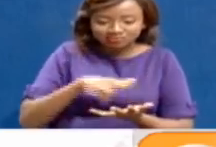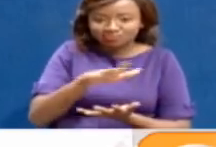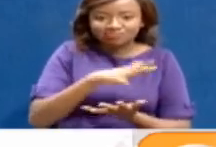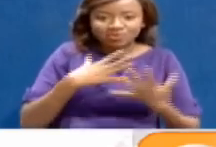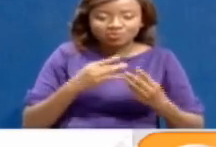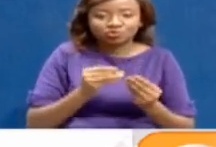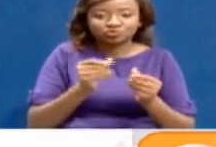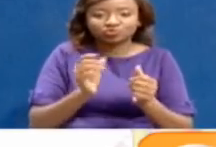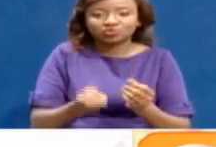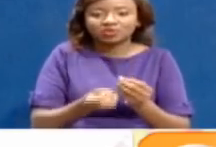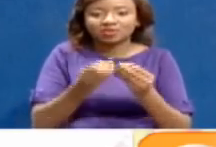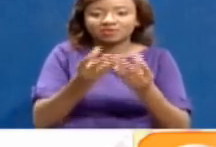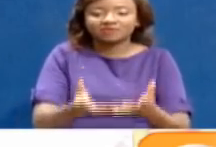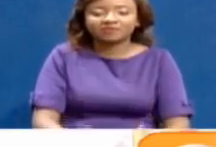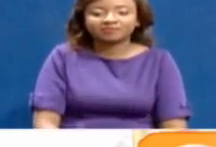more.